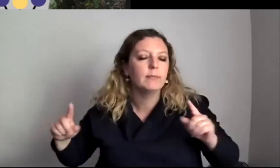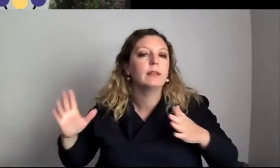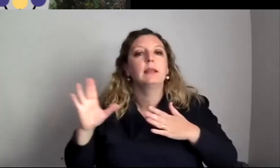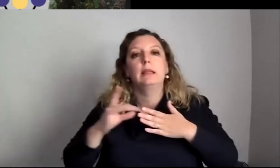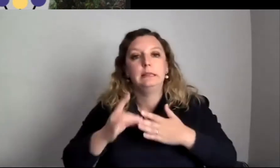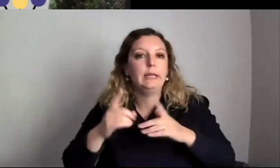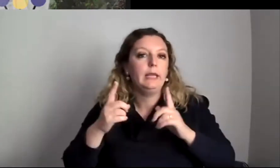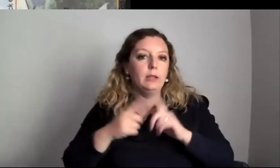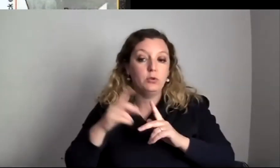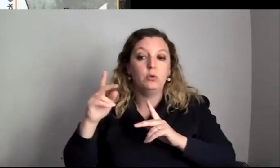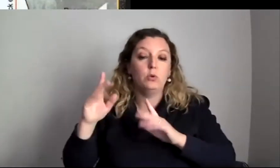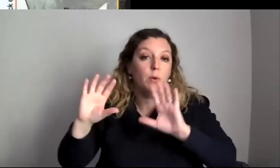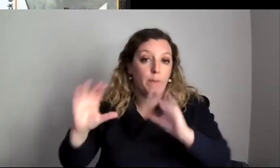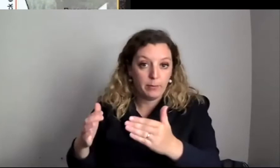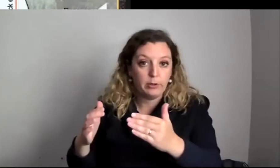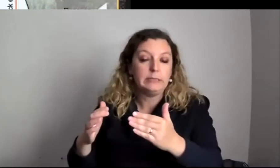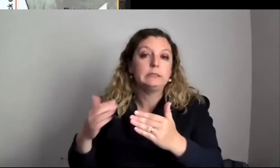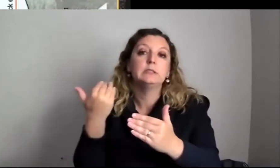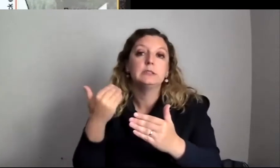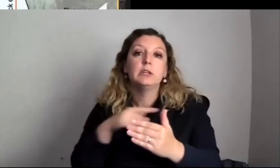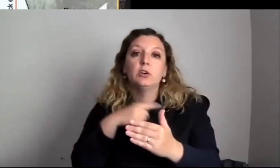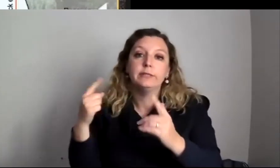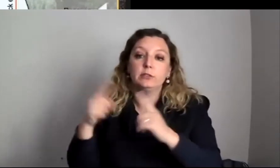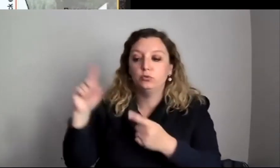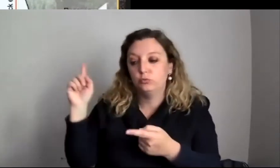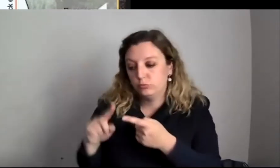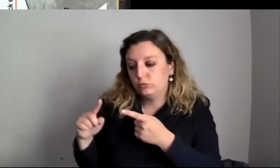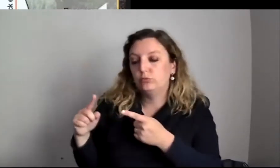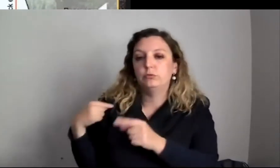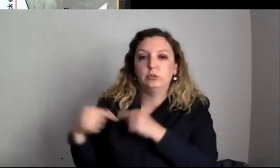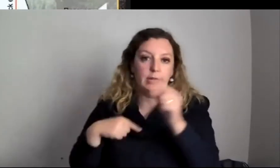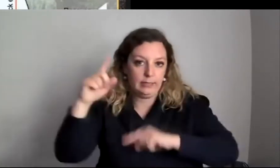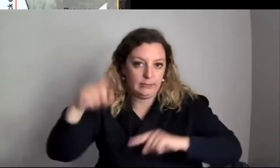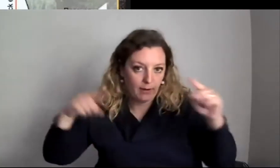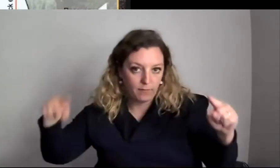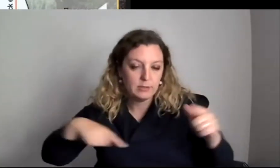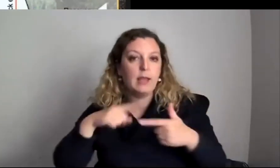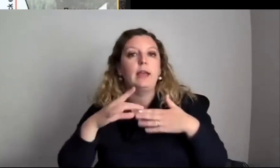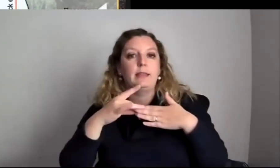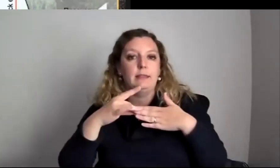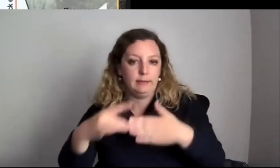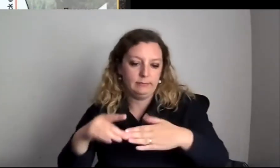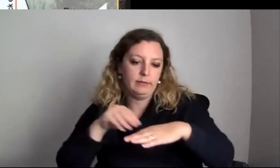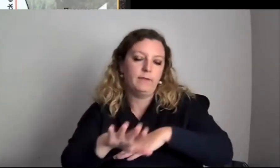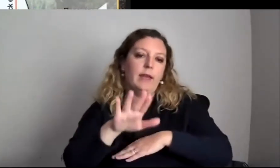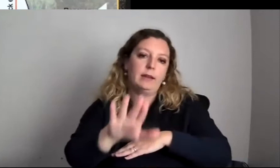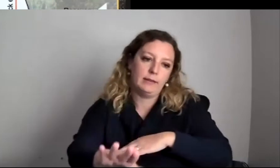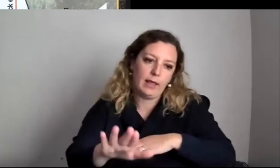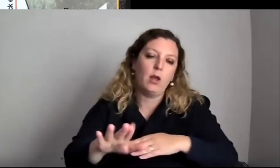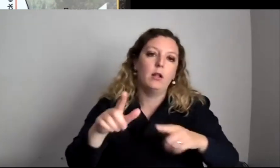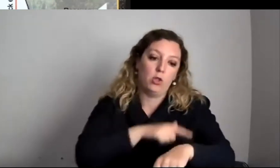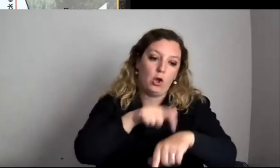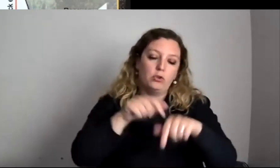to populations being susceptible to reduced genetic diversity, which then can affect their long-term